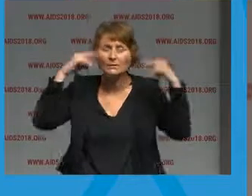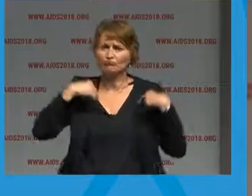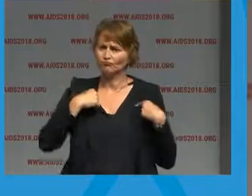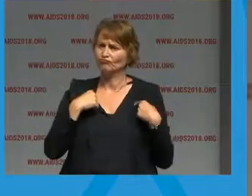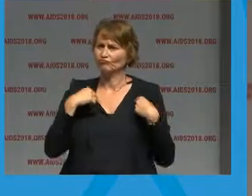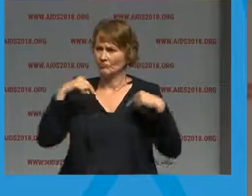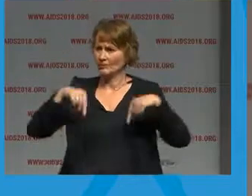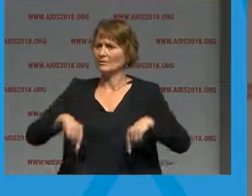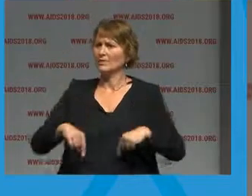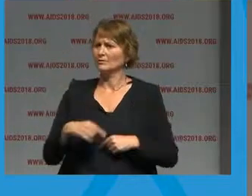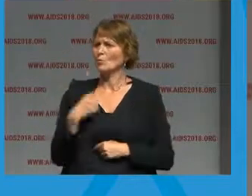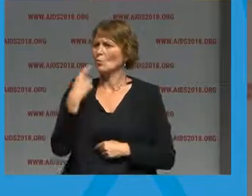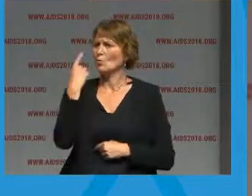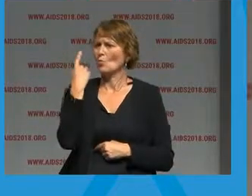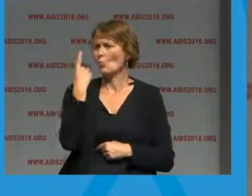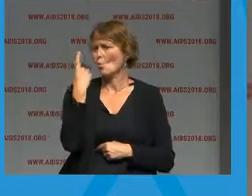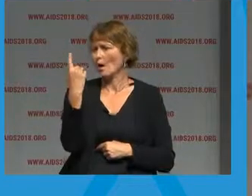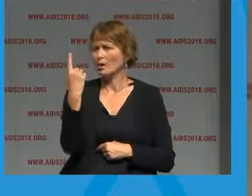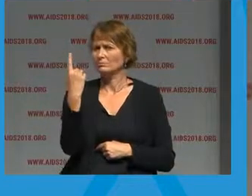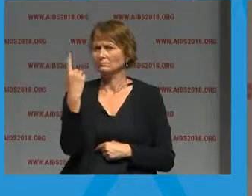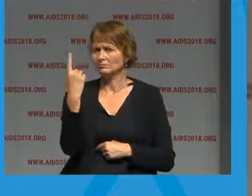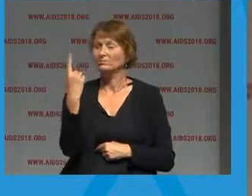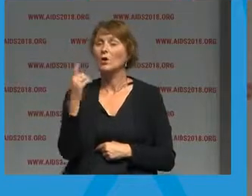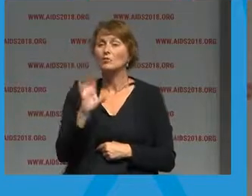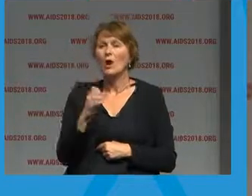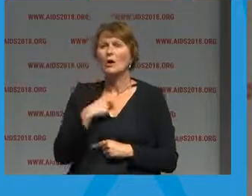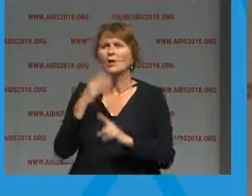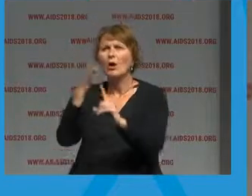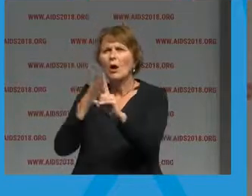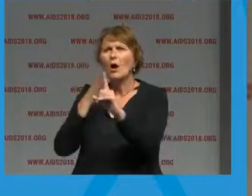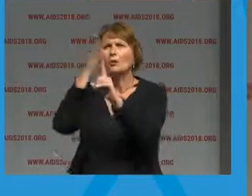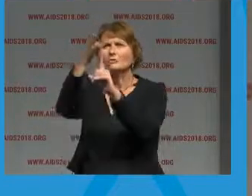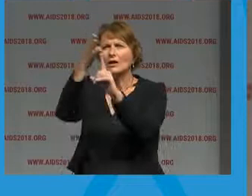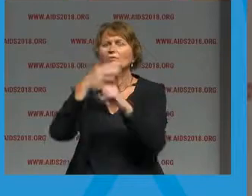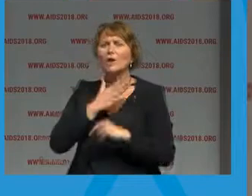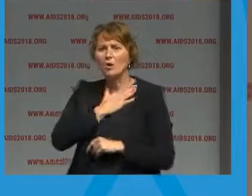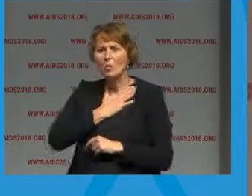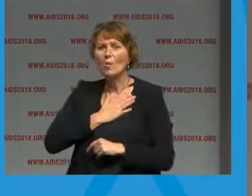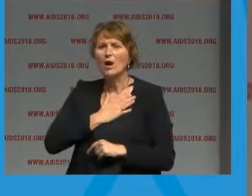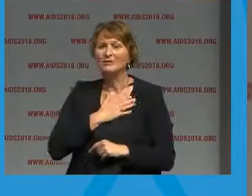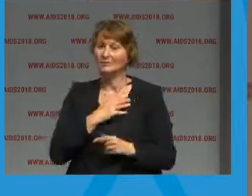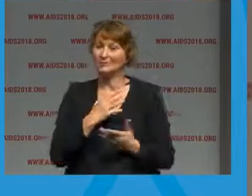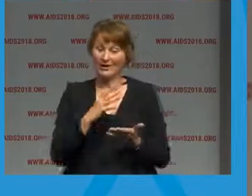objective of one of the countries will be to seize our drugs?